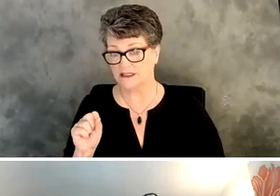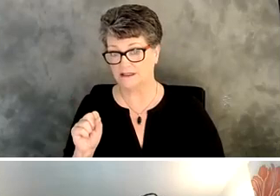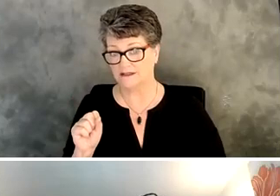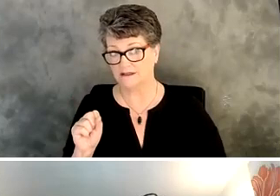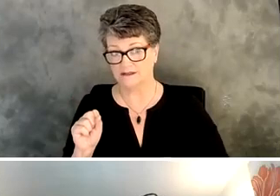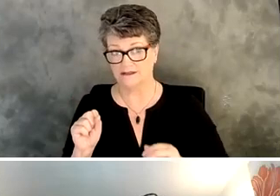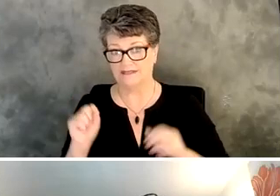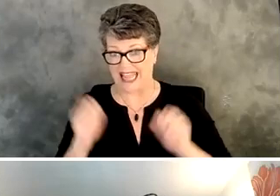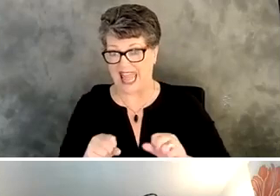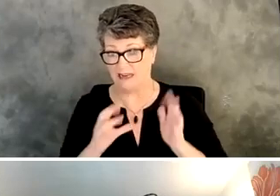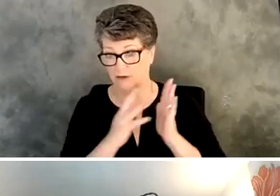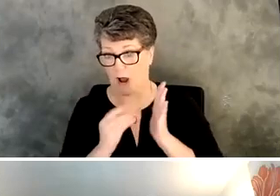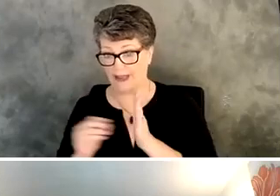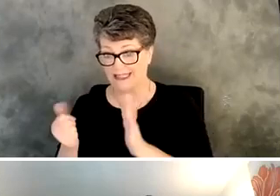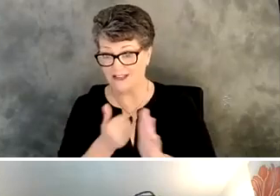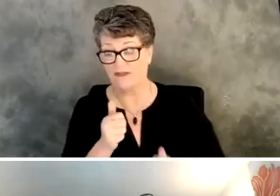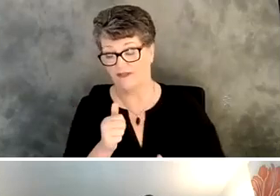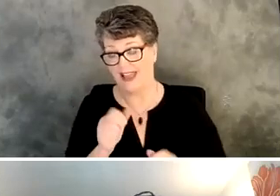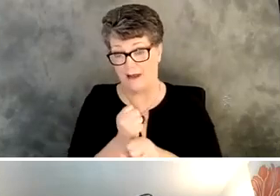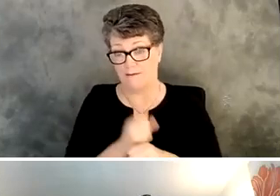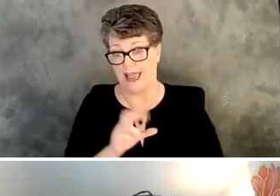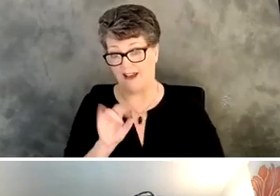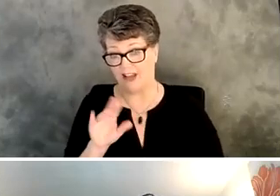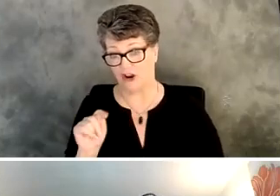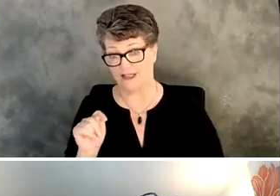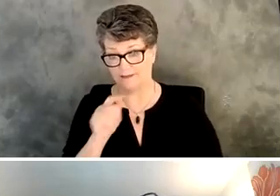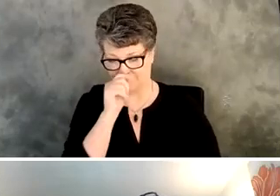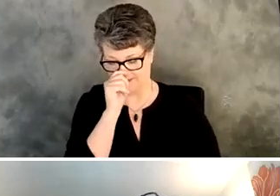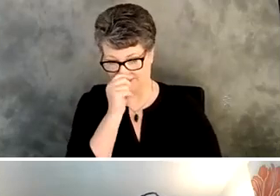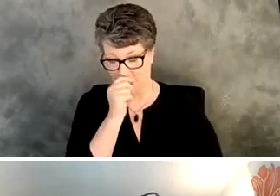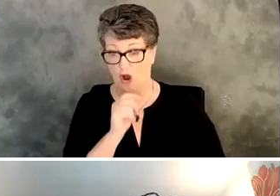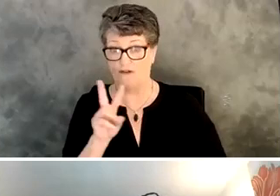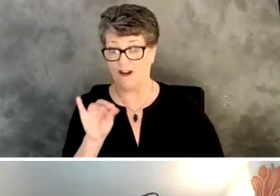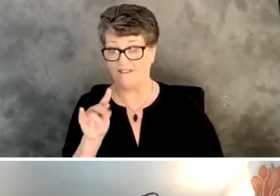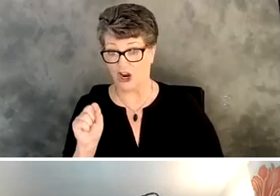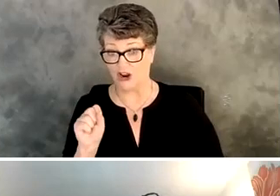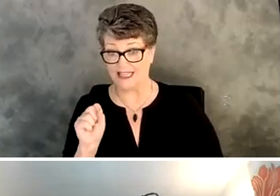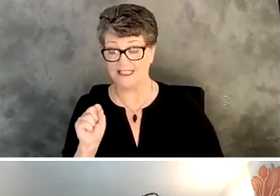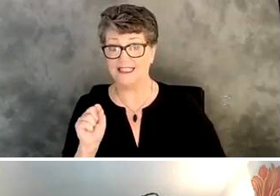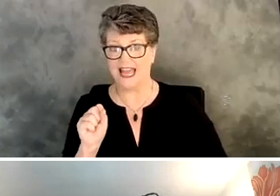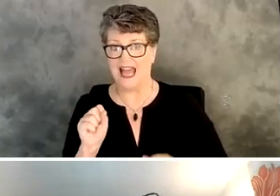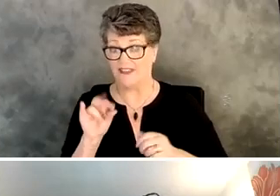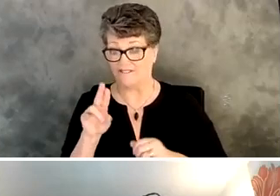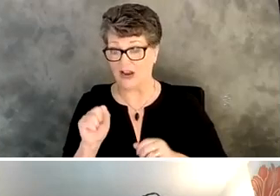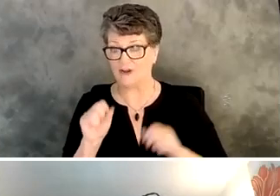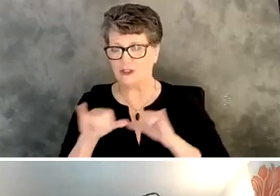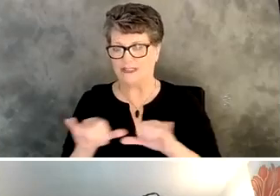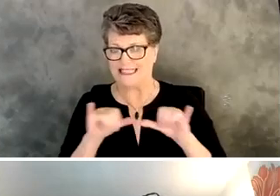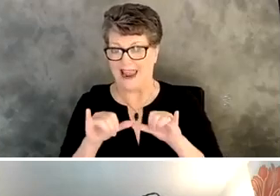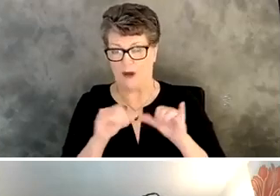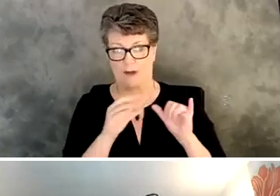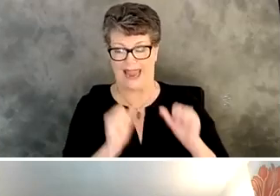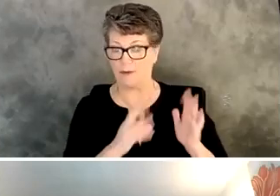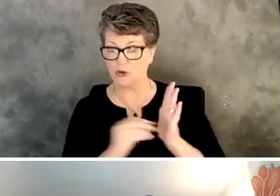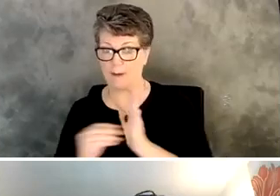gets to mutate and make a variant. Basically, for variants to happen, the virus needs to stick around and be able to replicate, right?